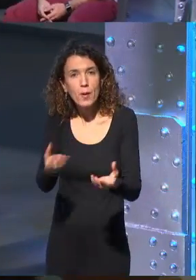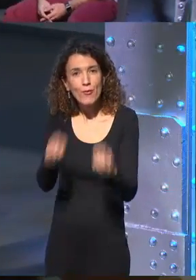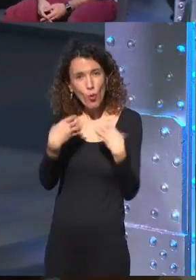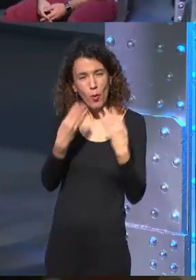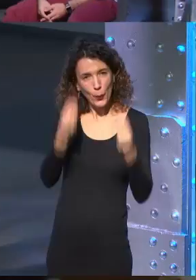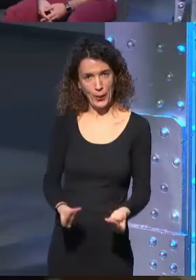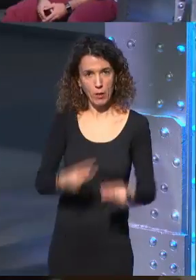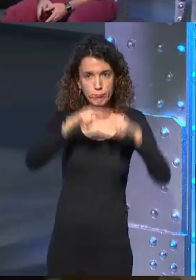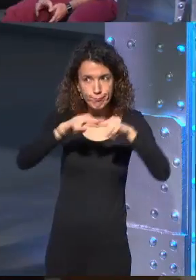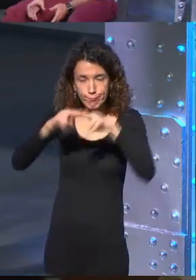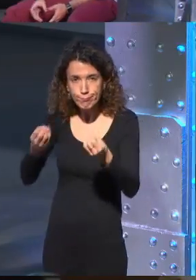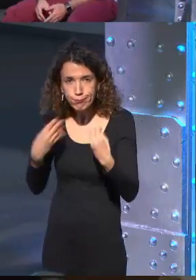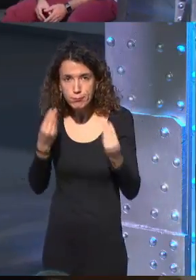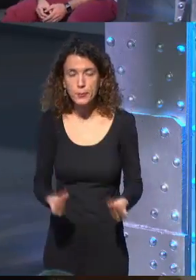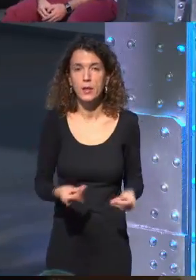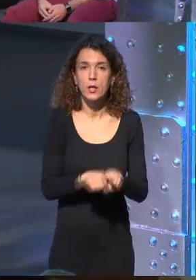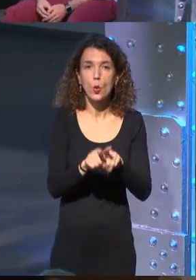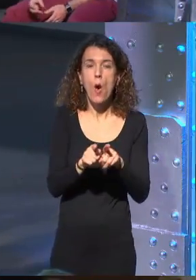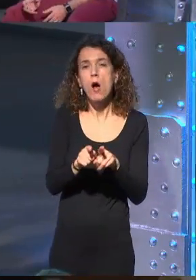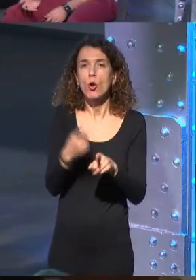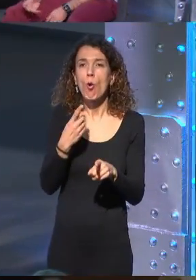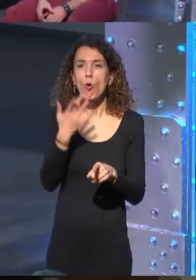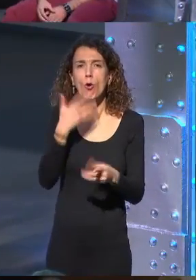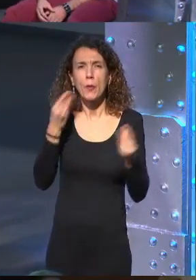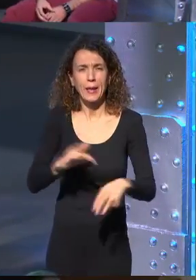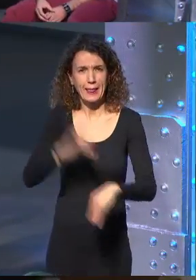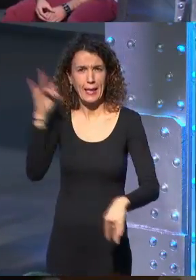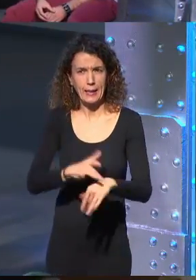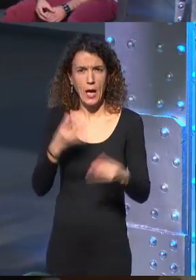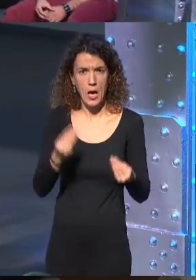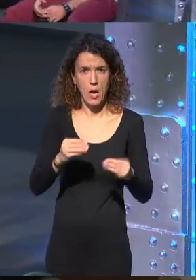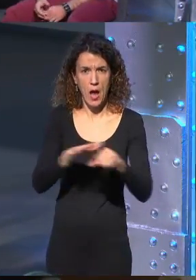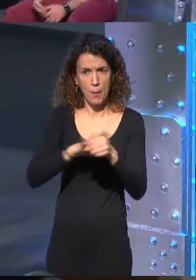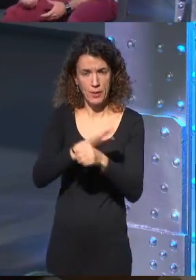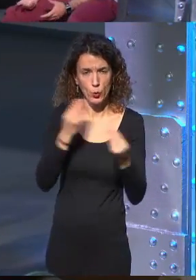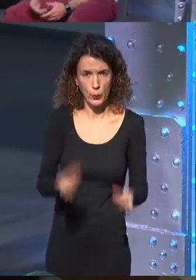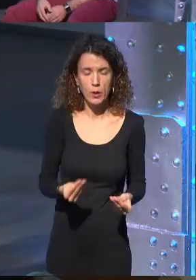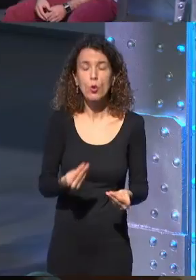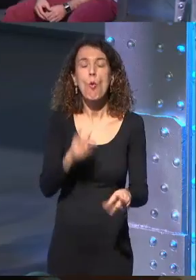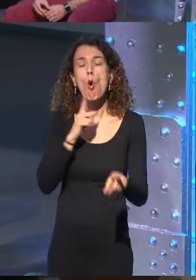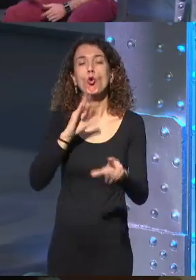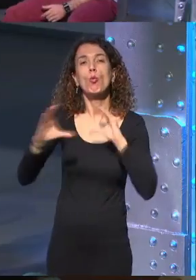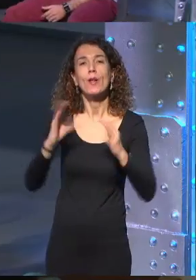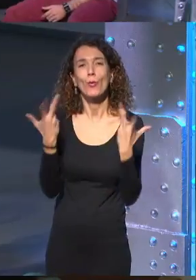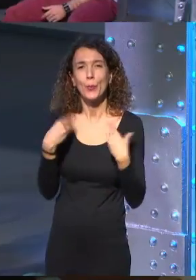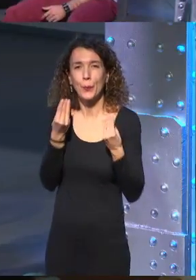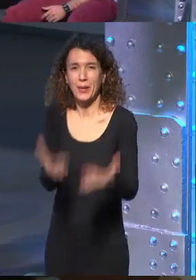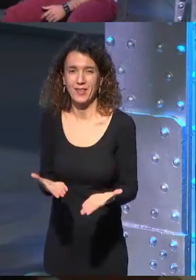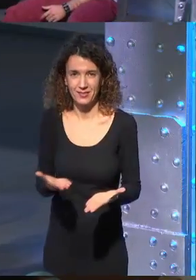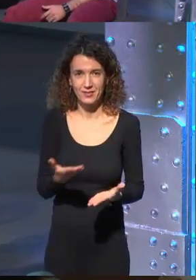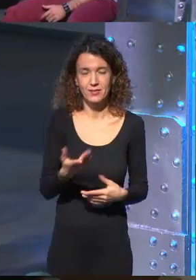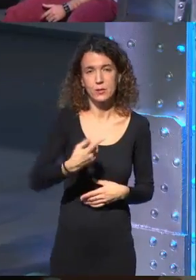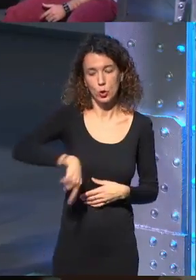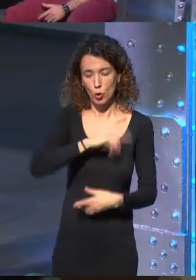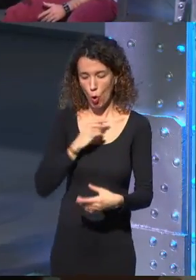as teachers, we need to be duly informed, and we need to be digital natives as well, and